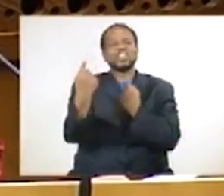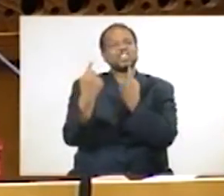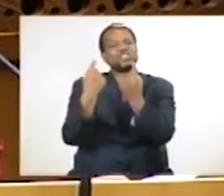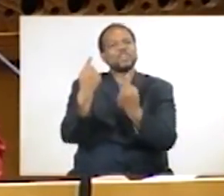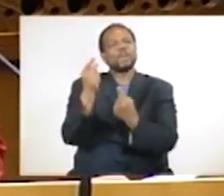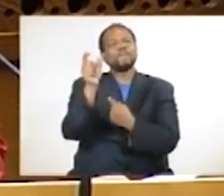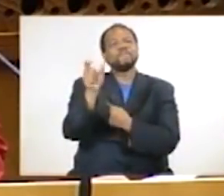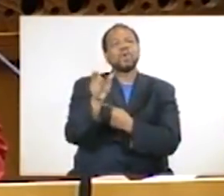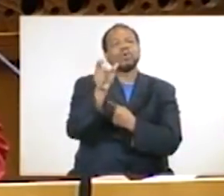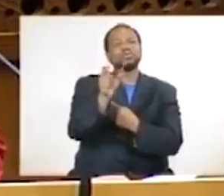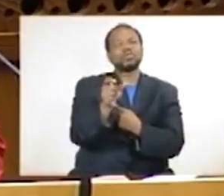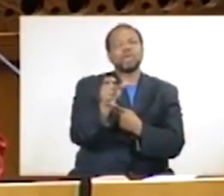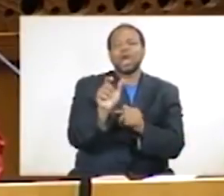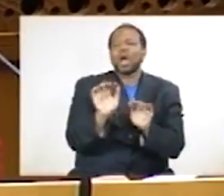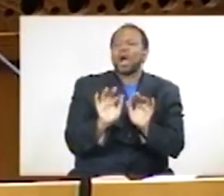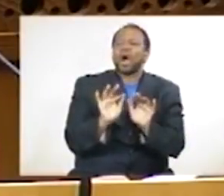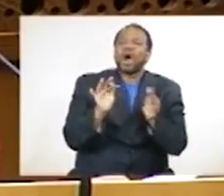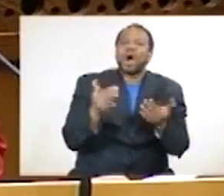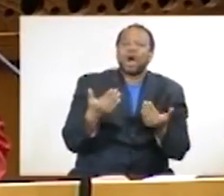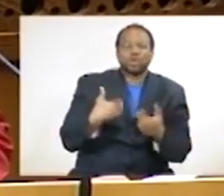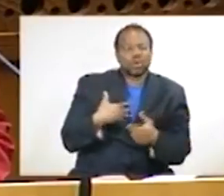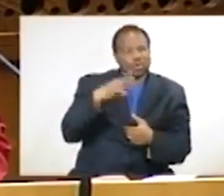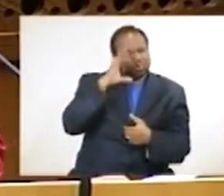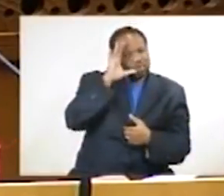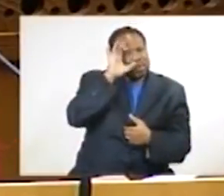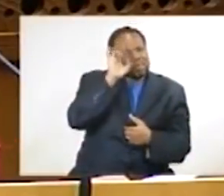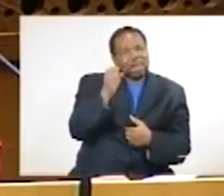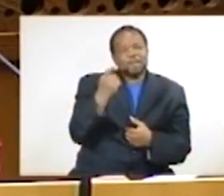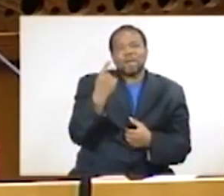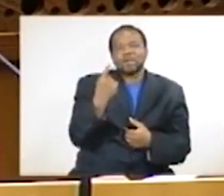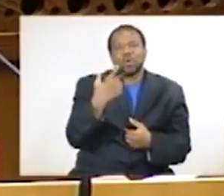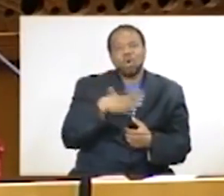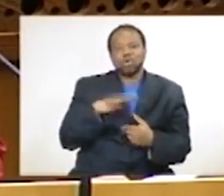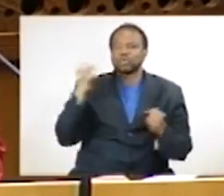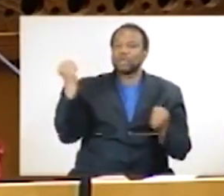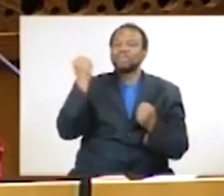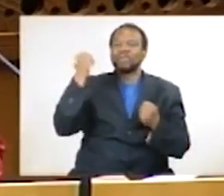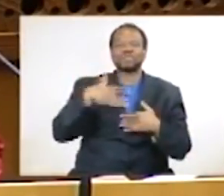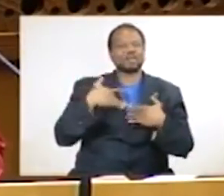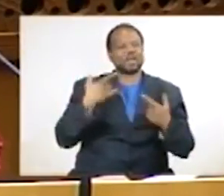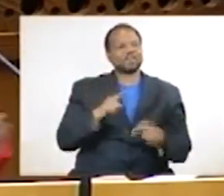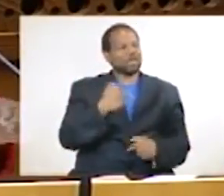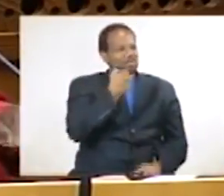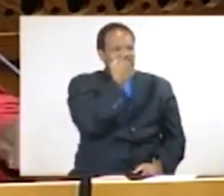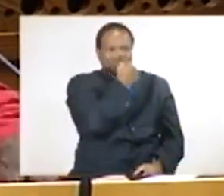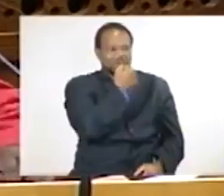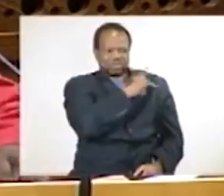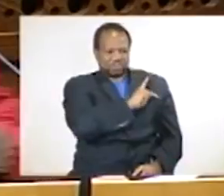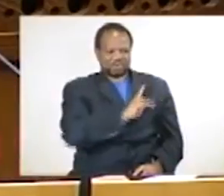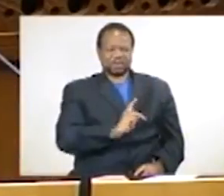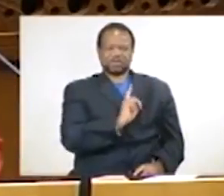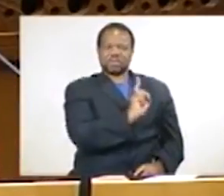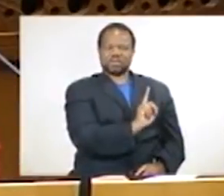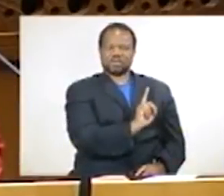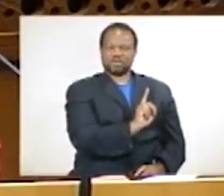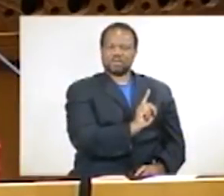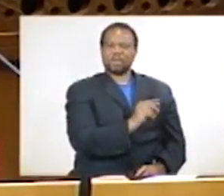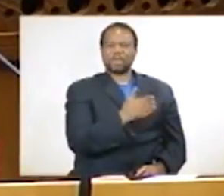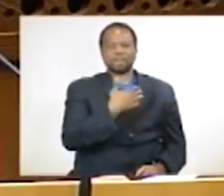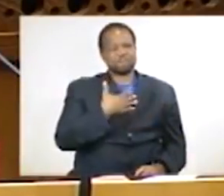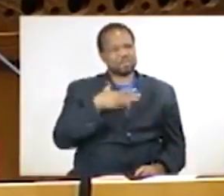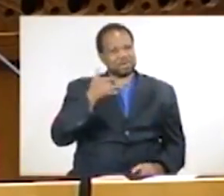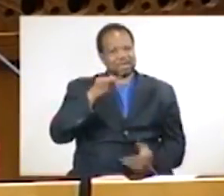Mr. President, because your cleaning instruction goes against the wishes of President Mandela, who said it